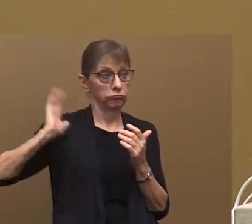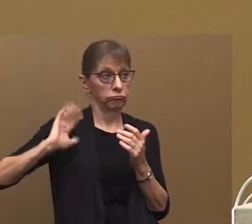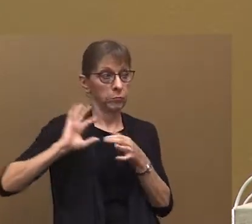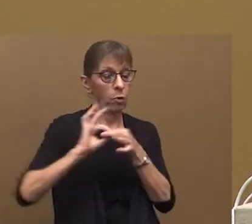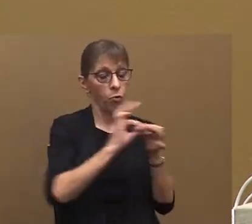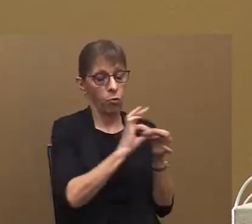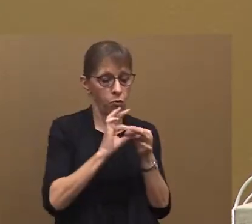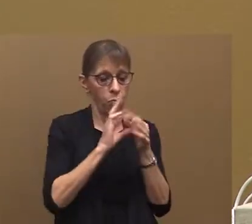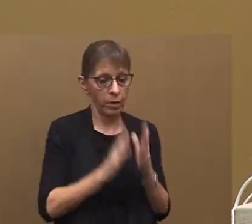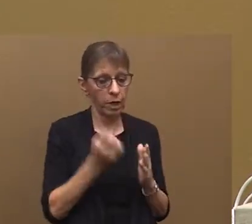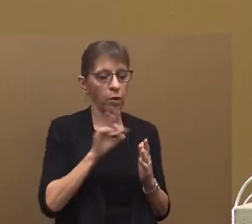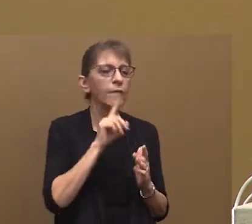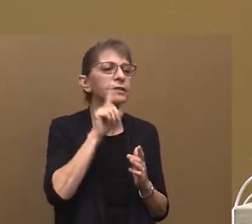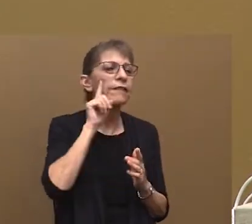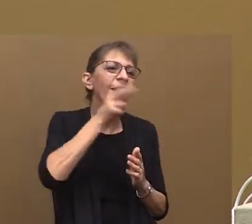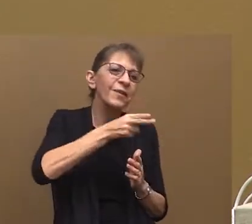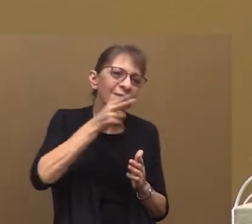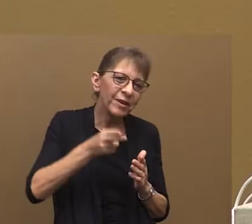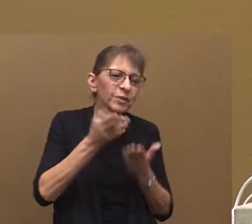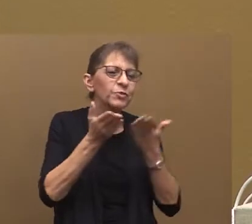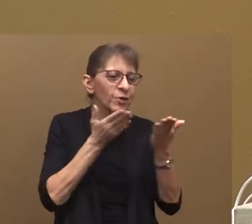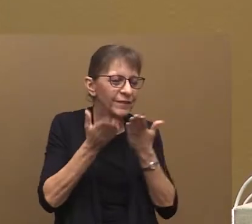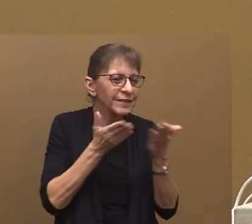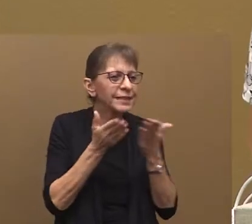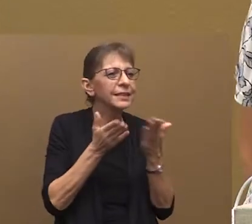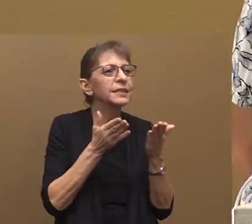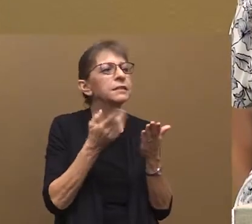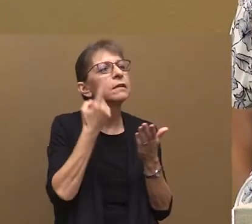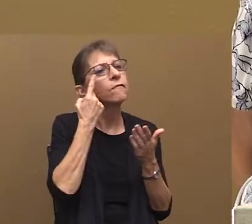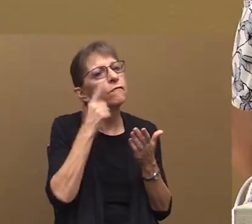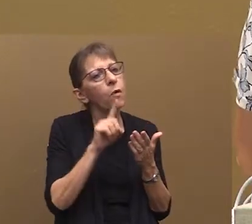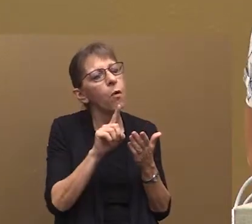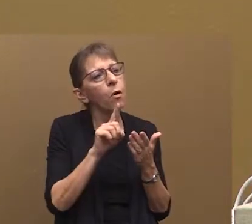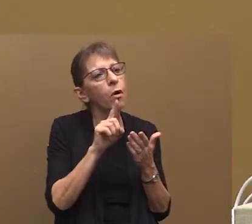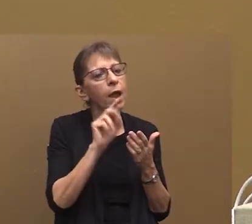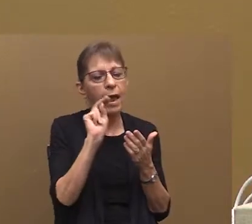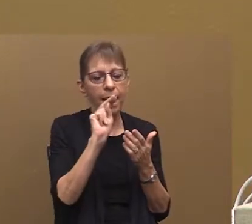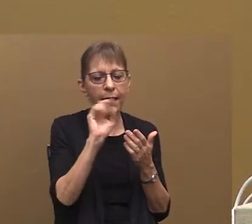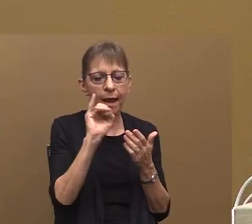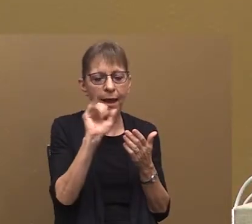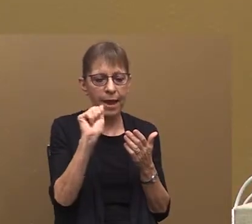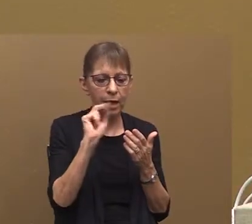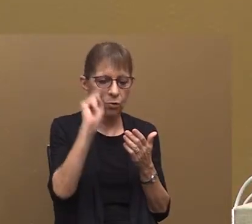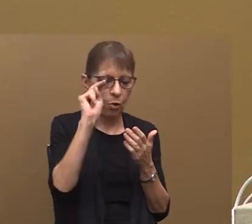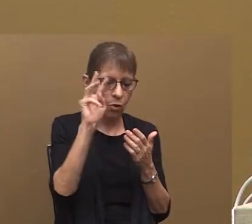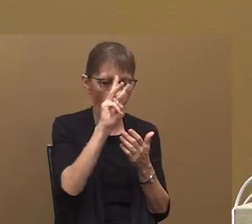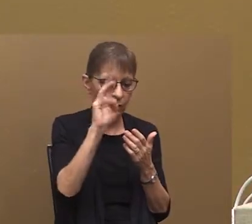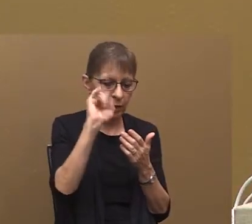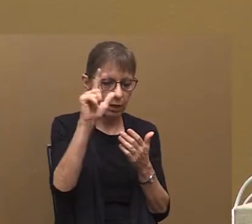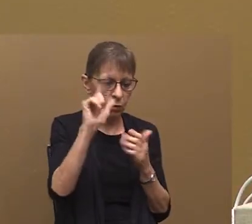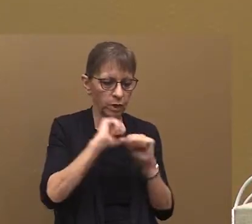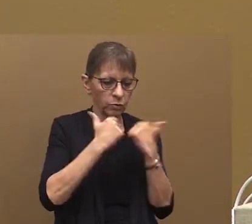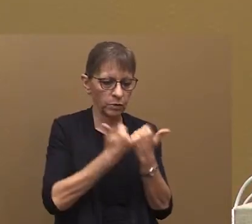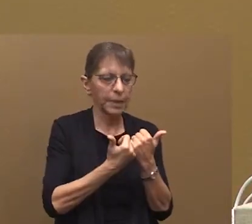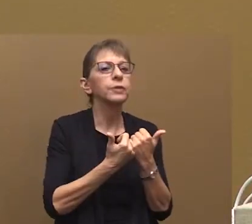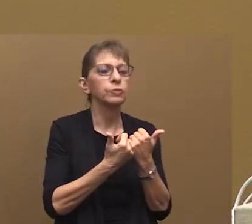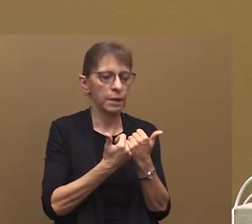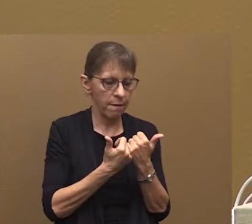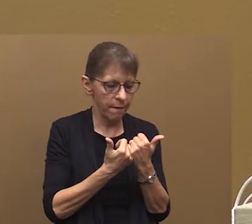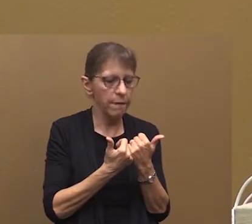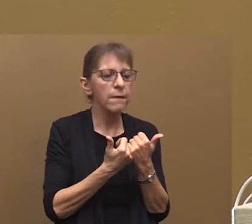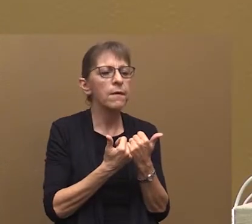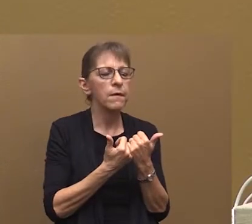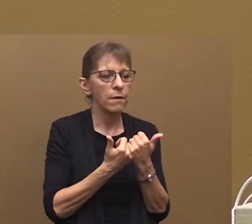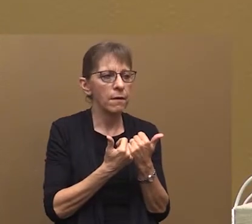a coordinator of deaf and hard of hearing services for NIA, Northwestern Illinois